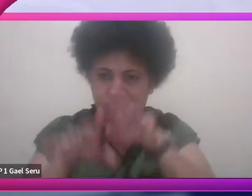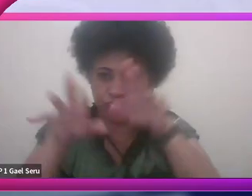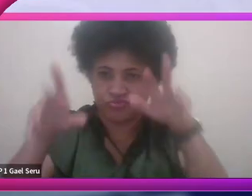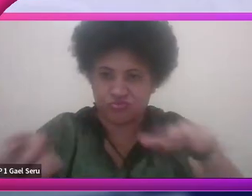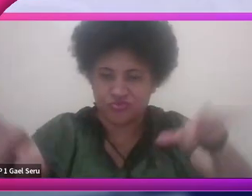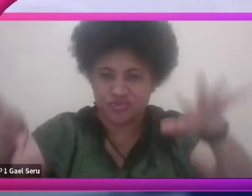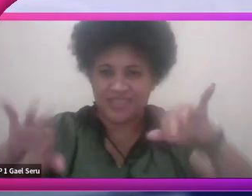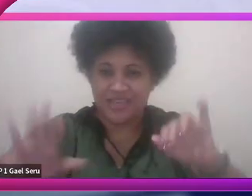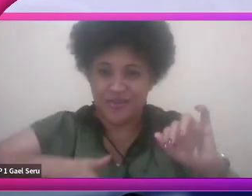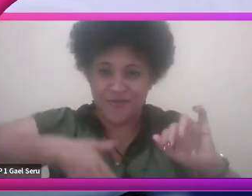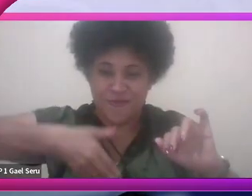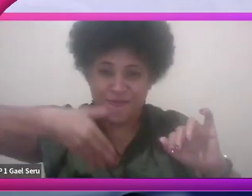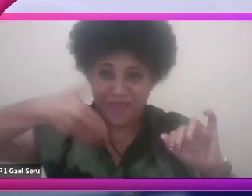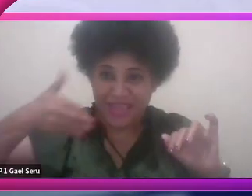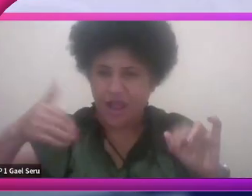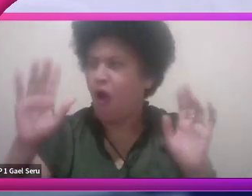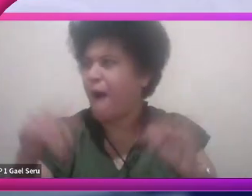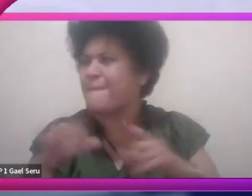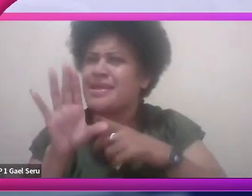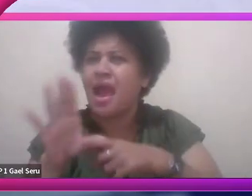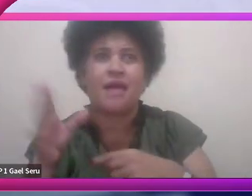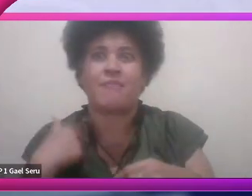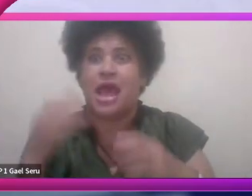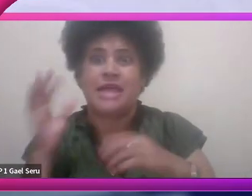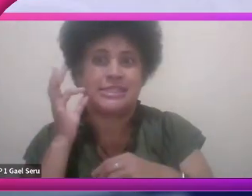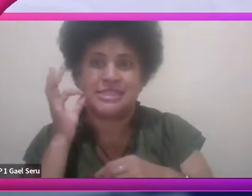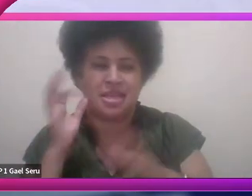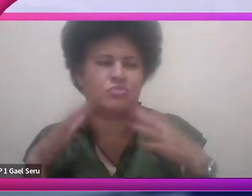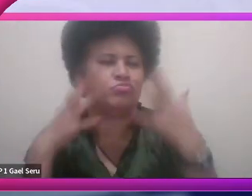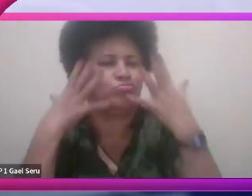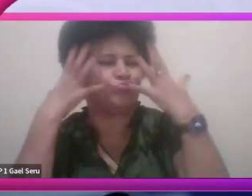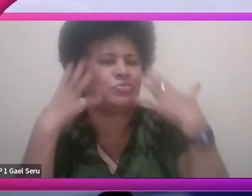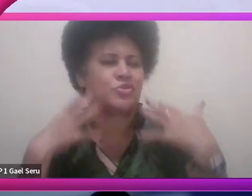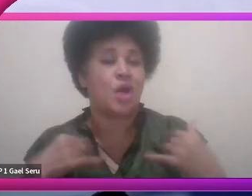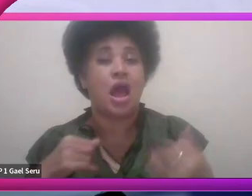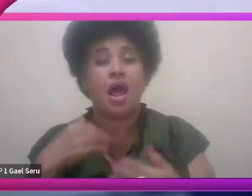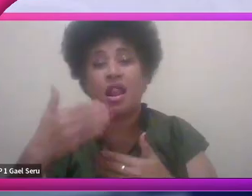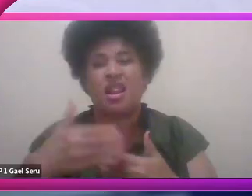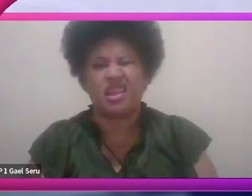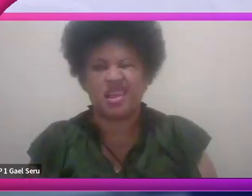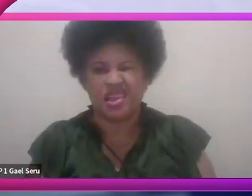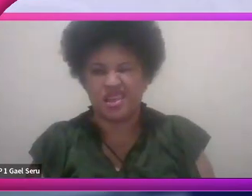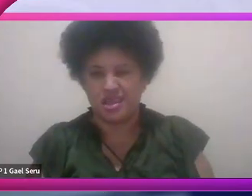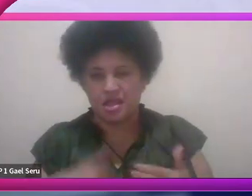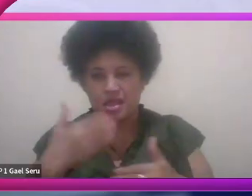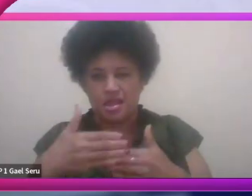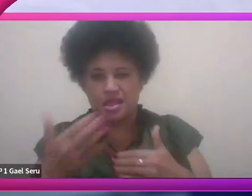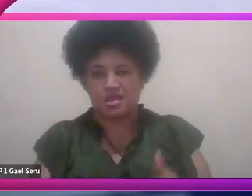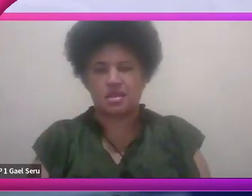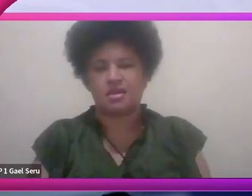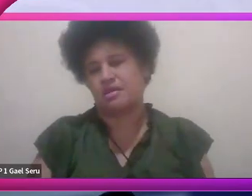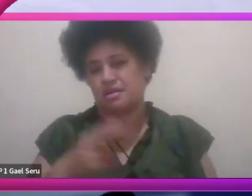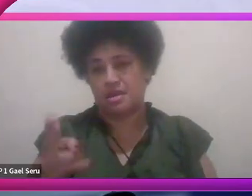that, oh, when I was young, my skin is very glow. Later on, when I'm old, my skin is a lot of wrinkle. Why? Because that gland